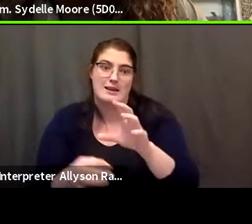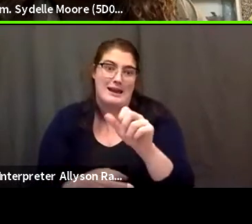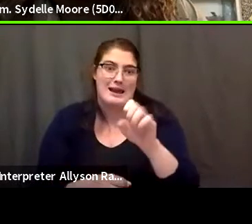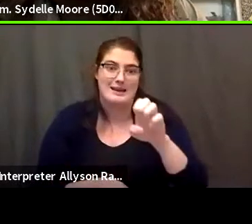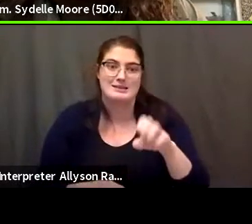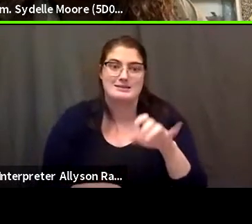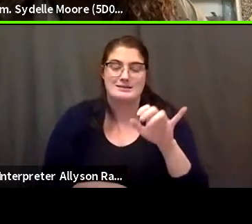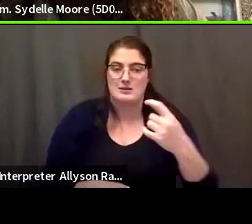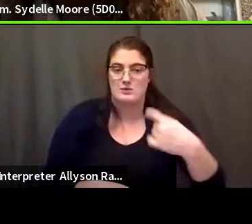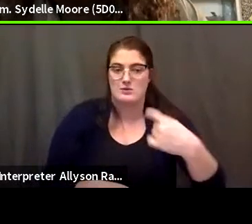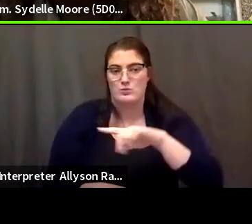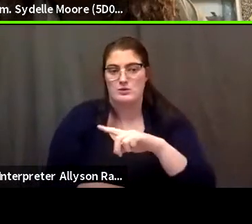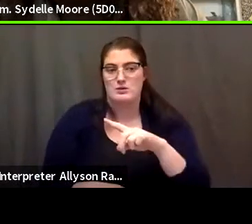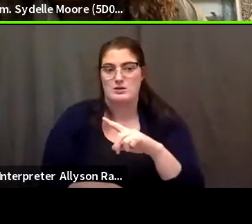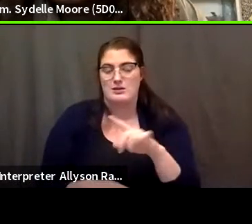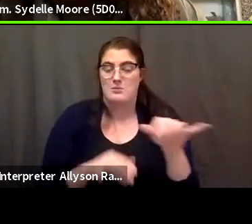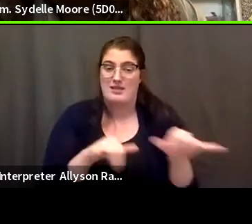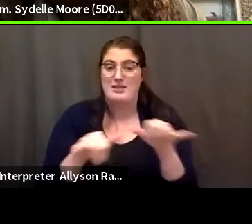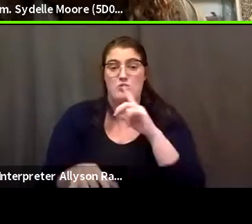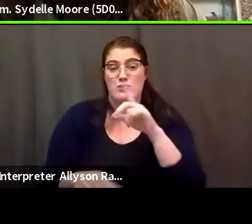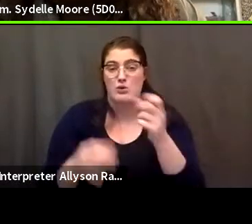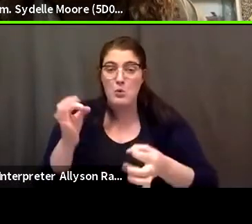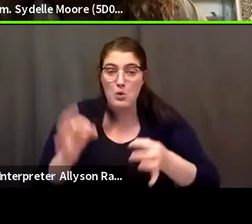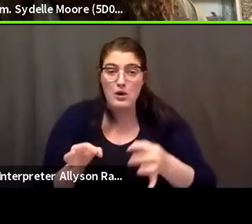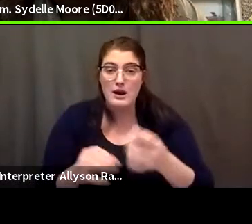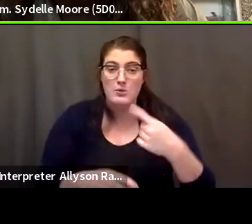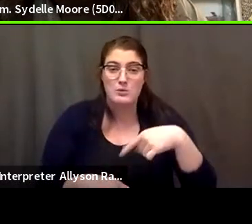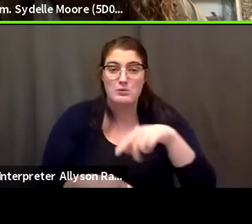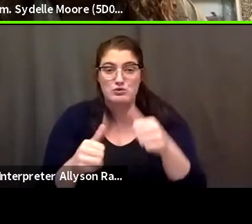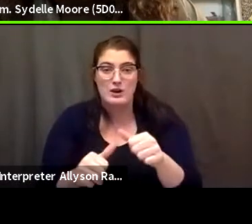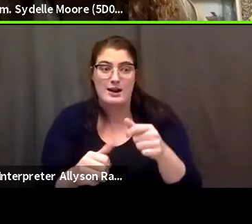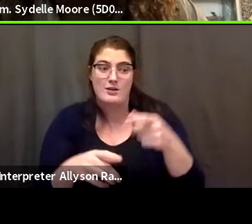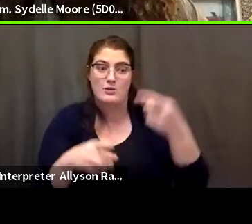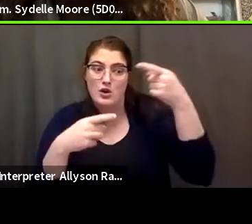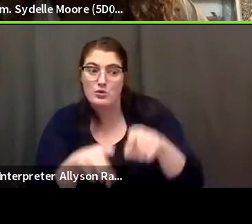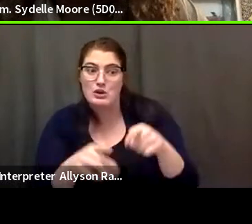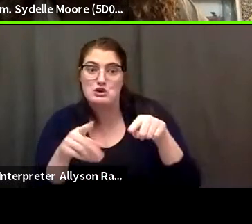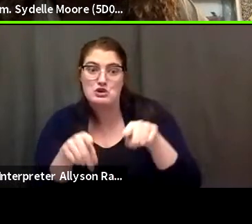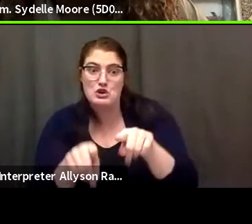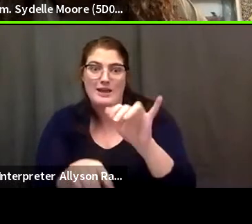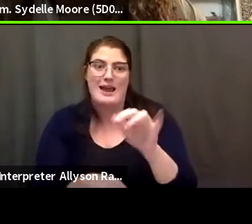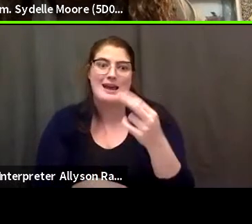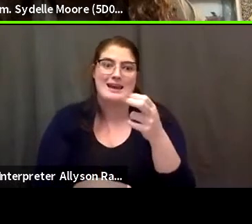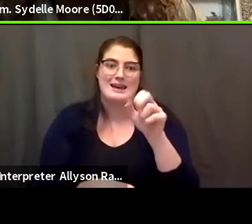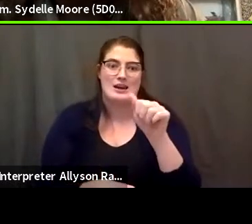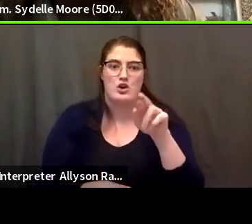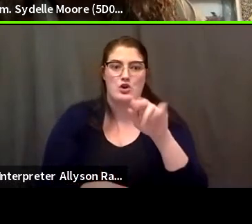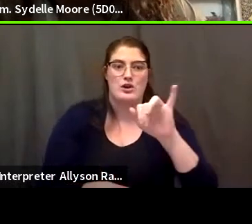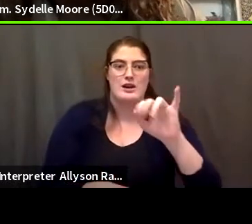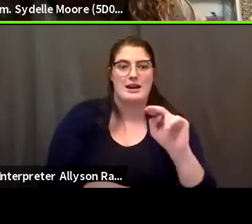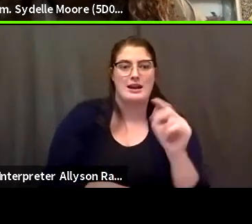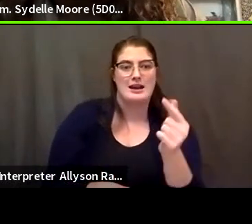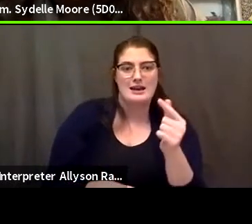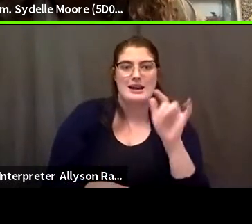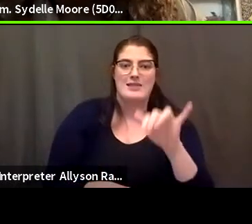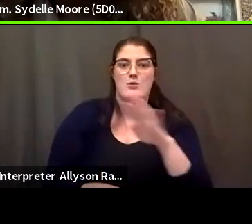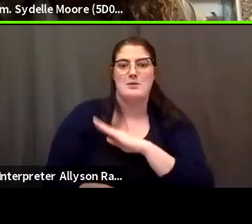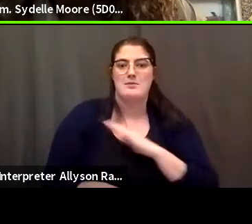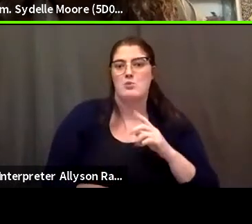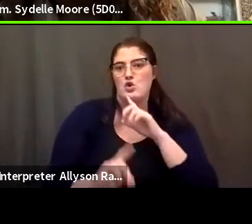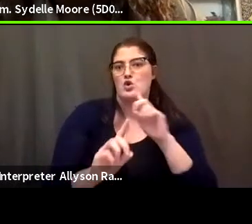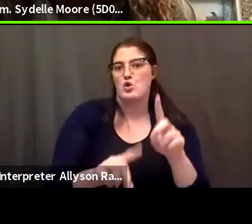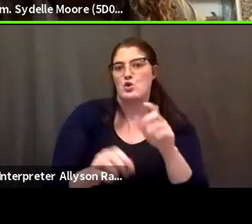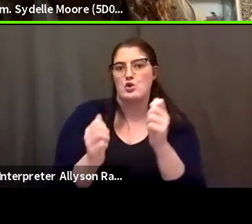the details of an agreement during that hearing, which would be a board order with stiffer penalties than just a